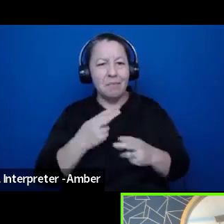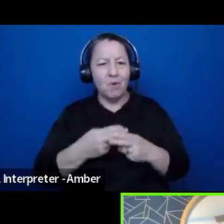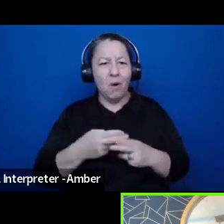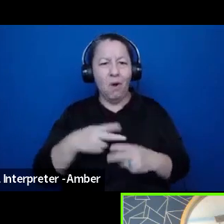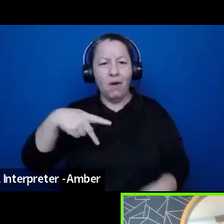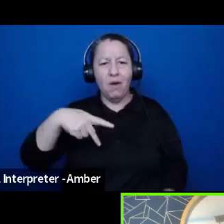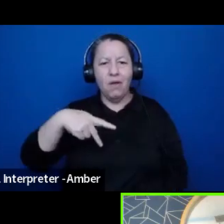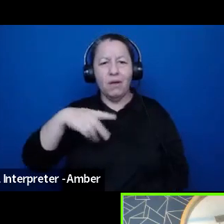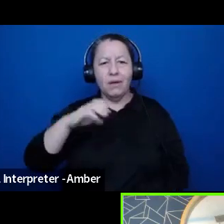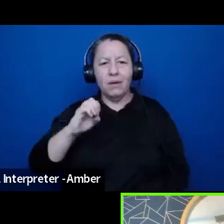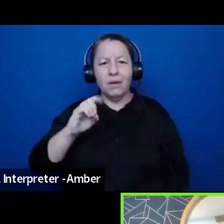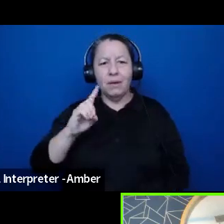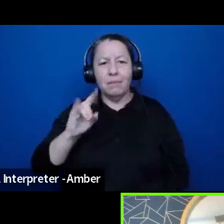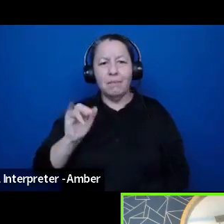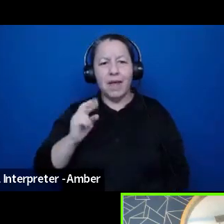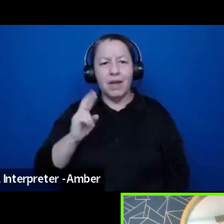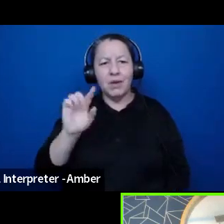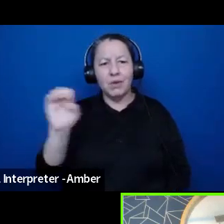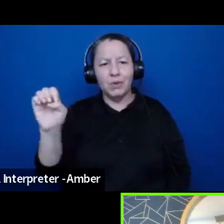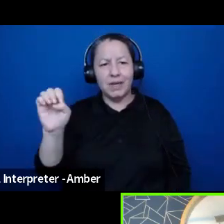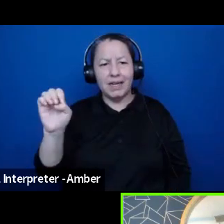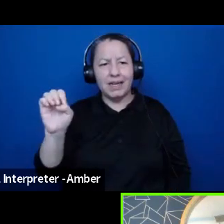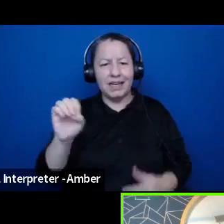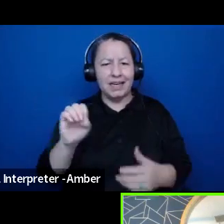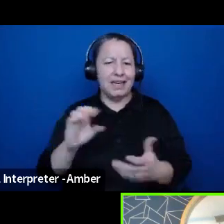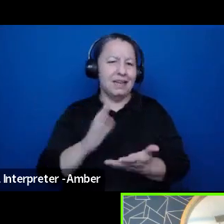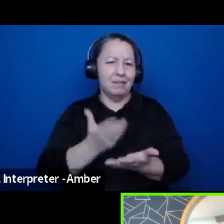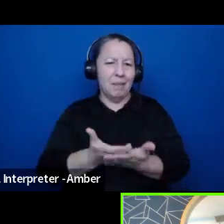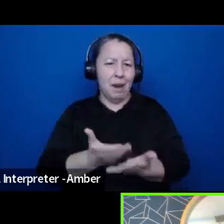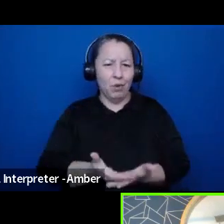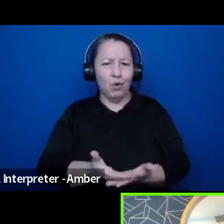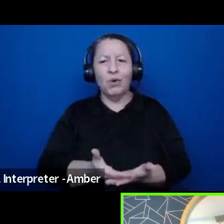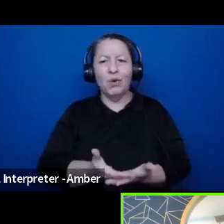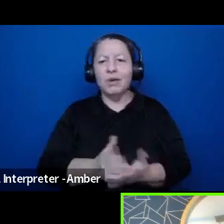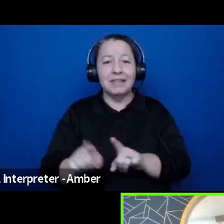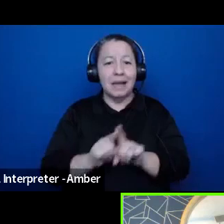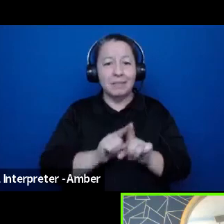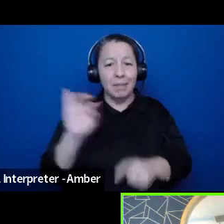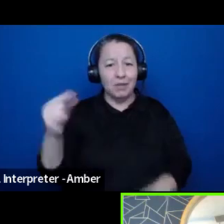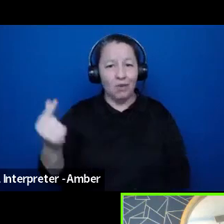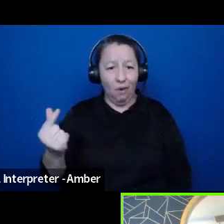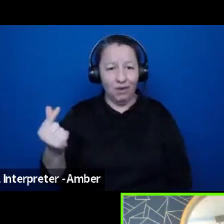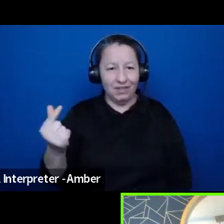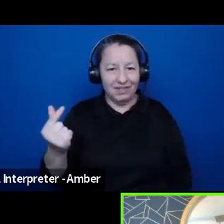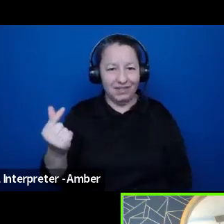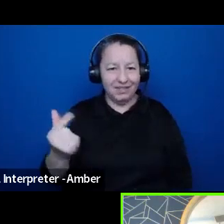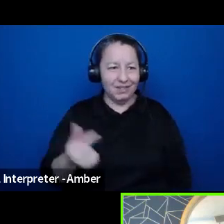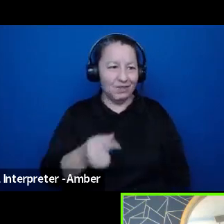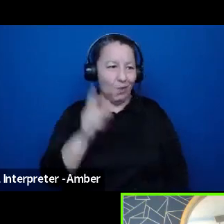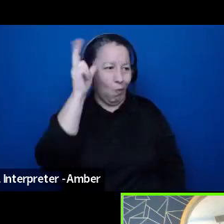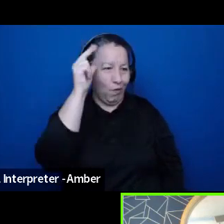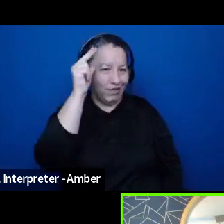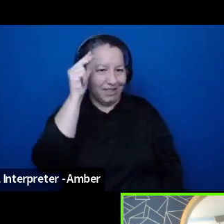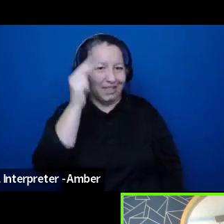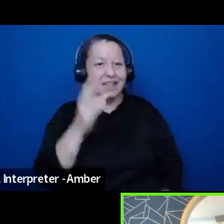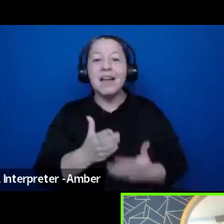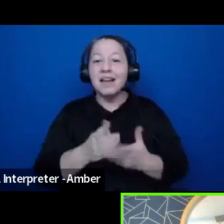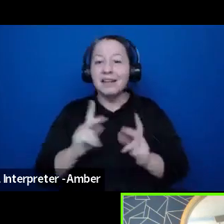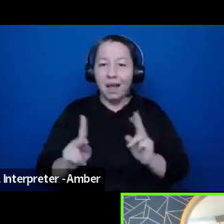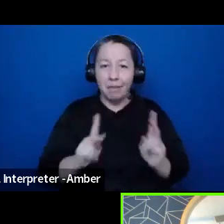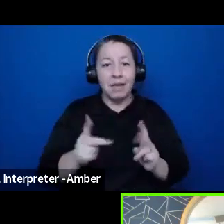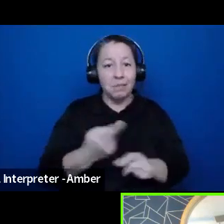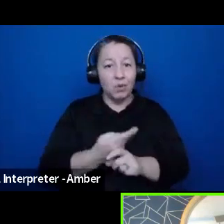papers, and some people have used to divide us, and we have used oftentimes to divide each